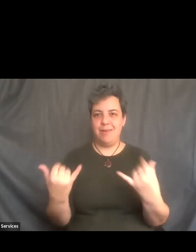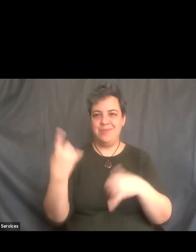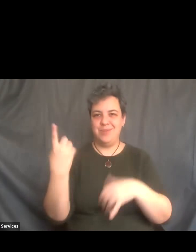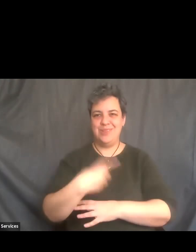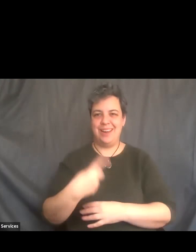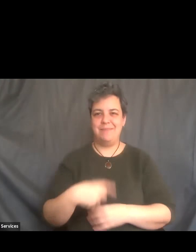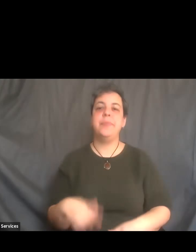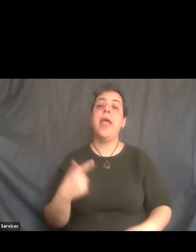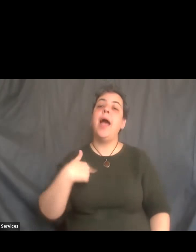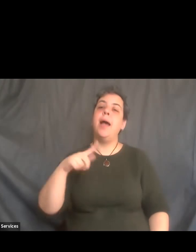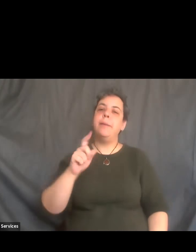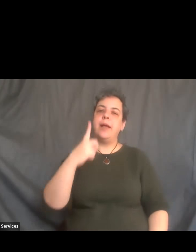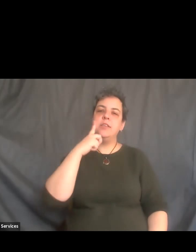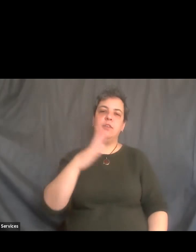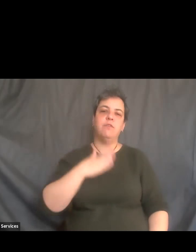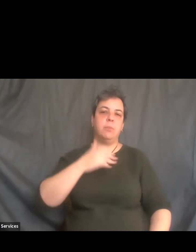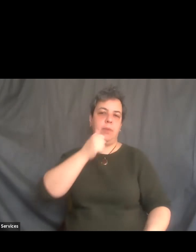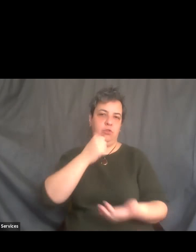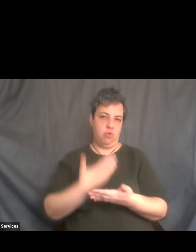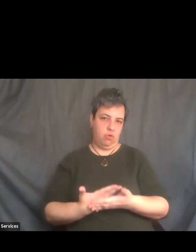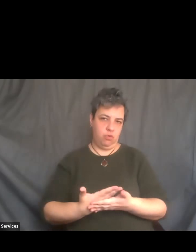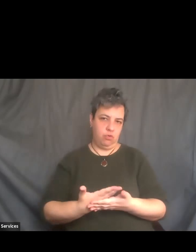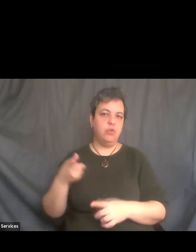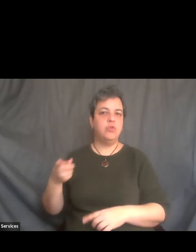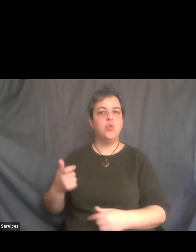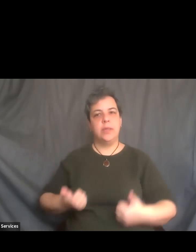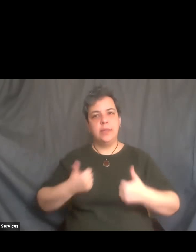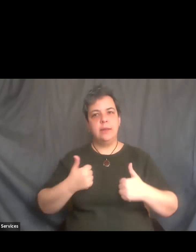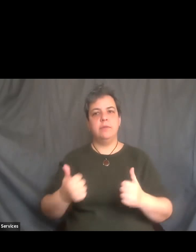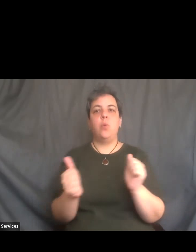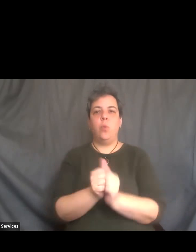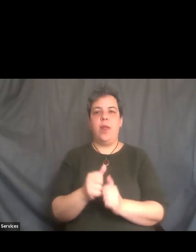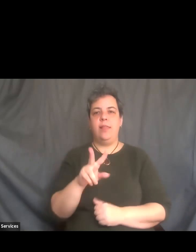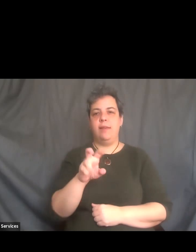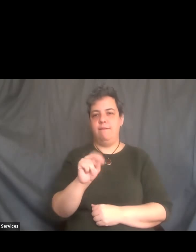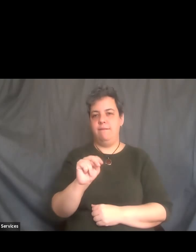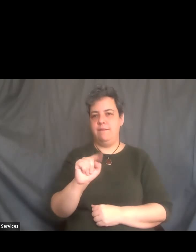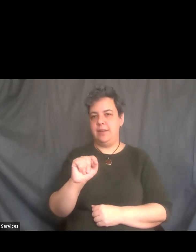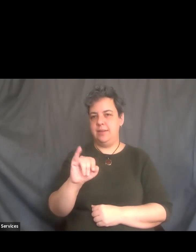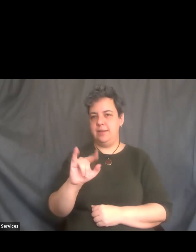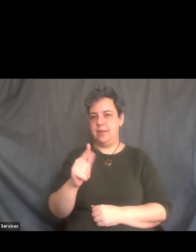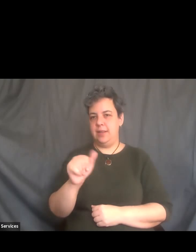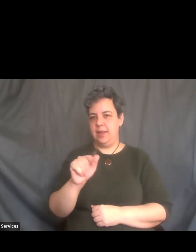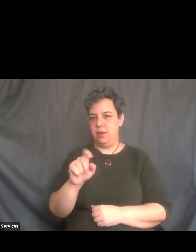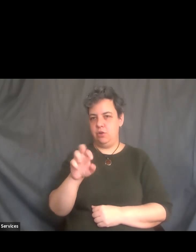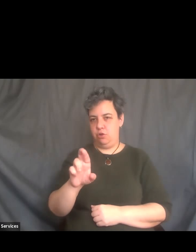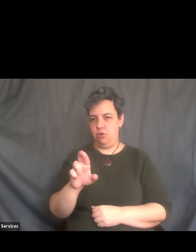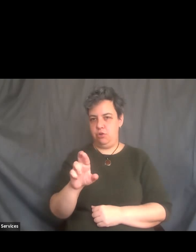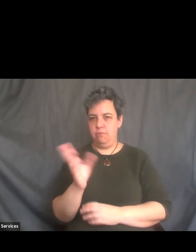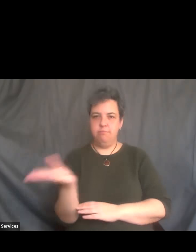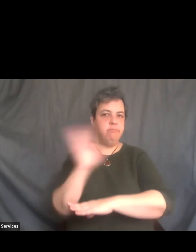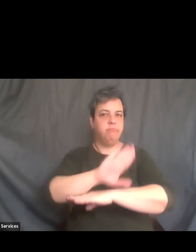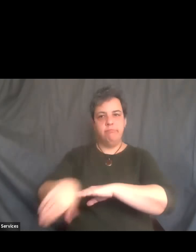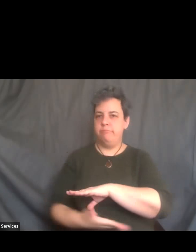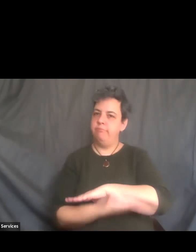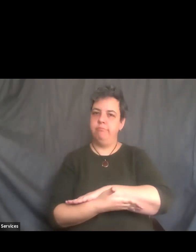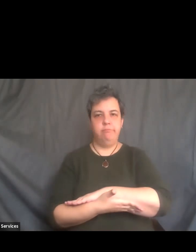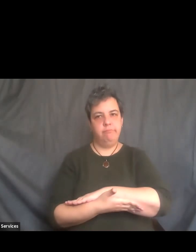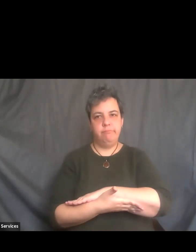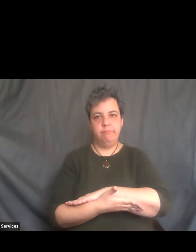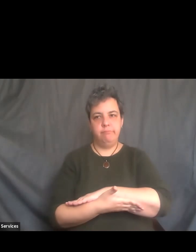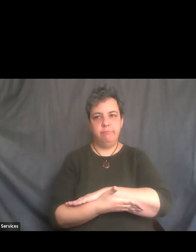lives 24/7 on a ventilator. She also is a teacher. Through serendipity, she got a first dose